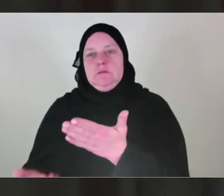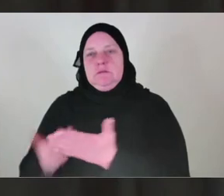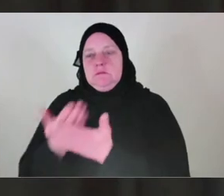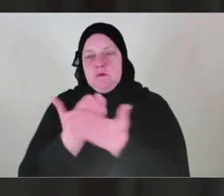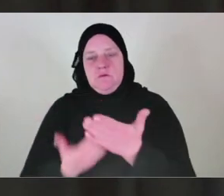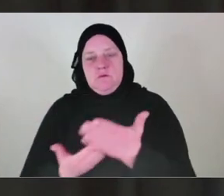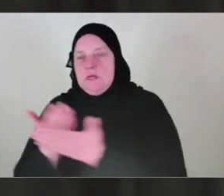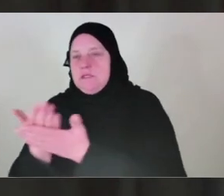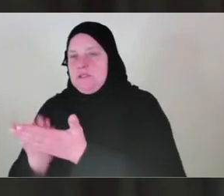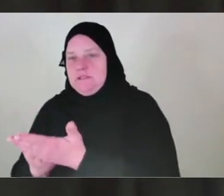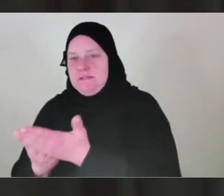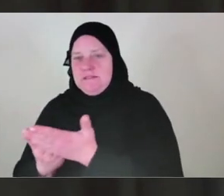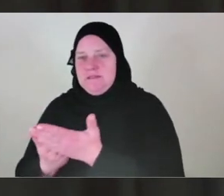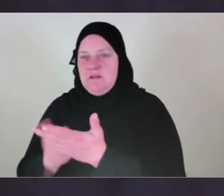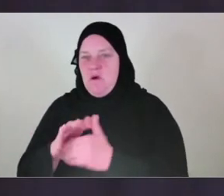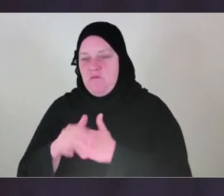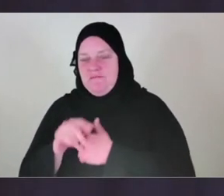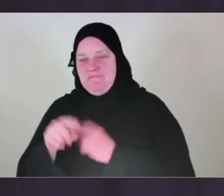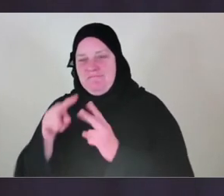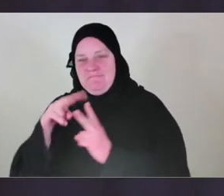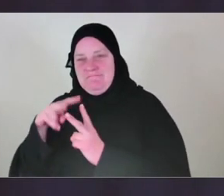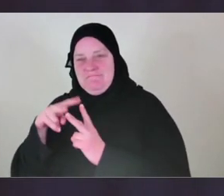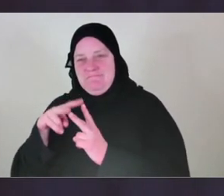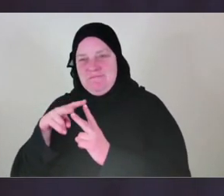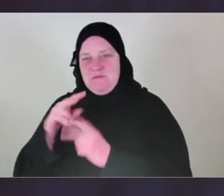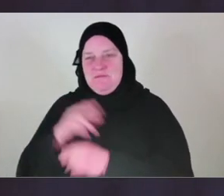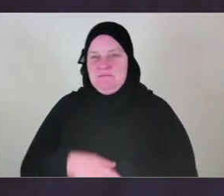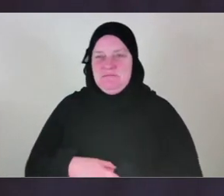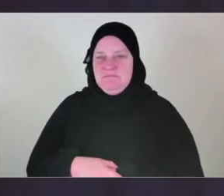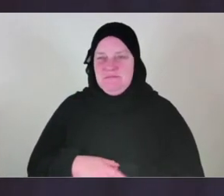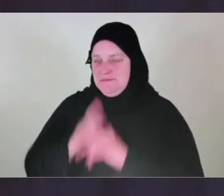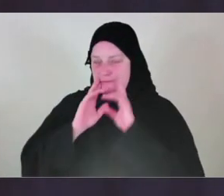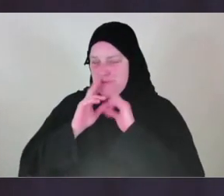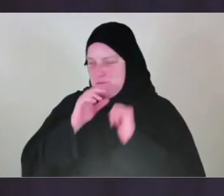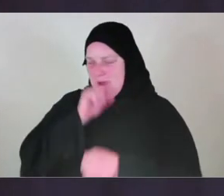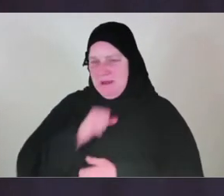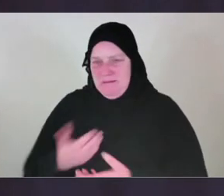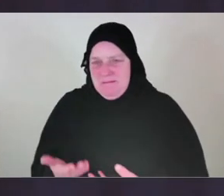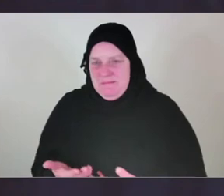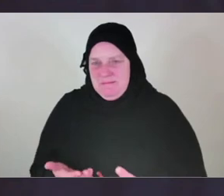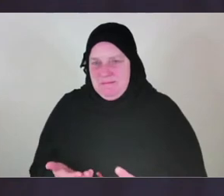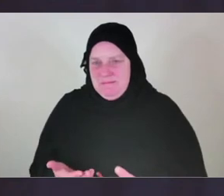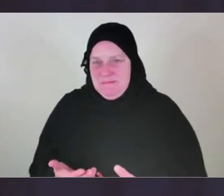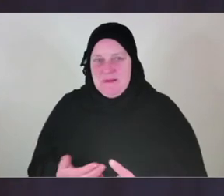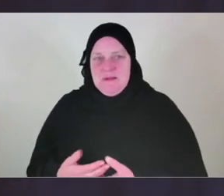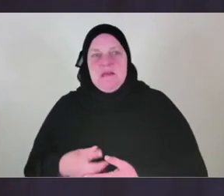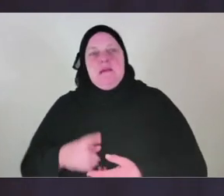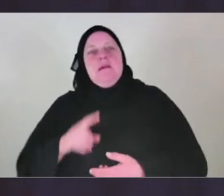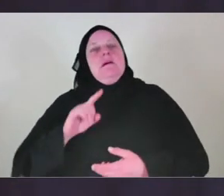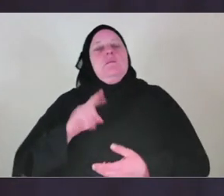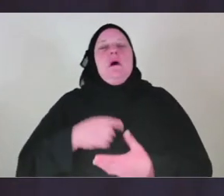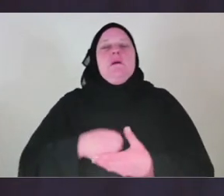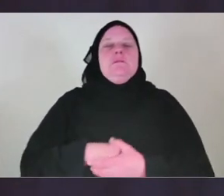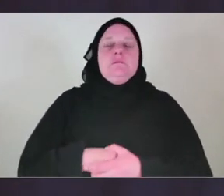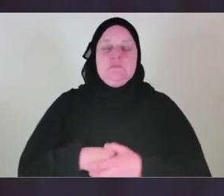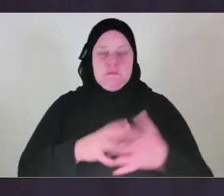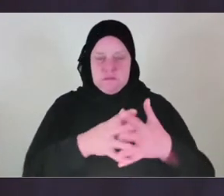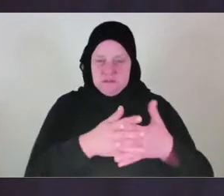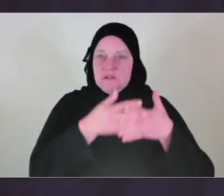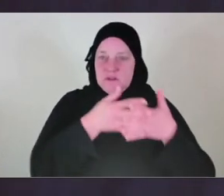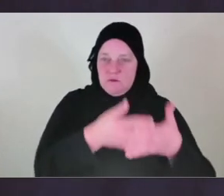Is this the way you counter? Do you get up and start cursing and slandering and